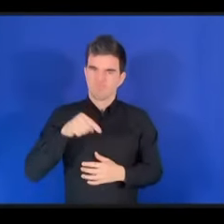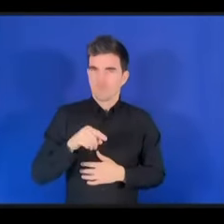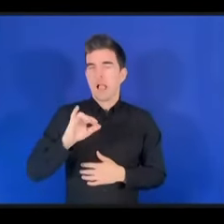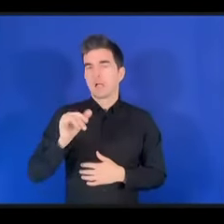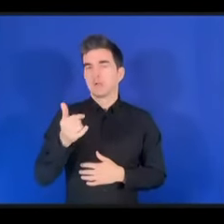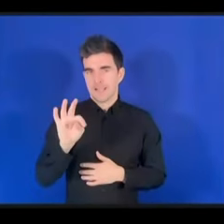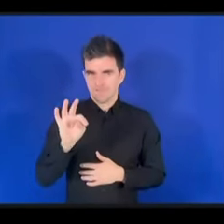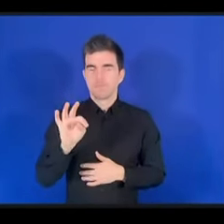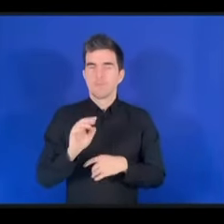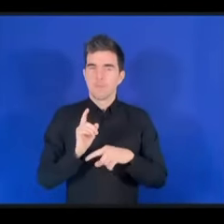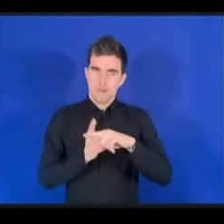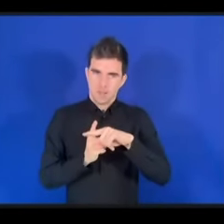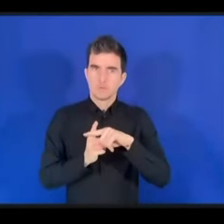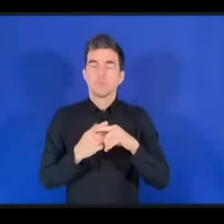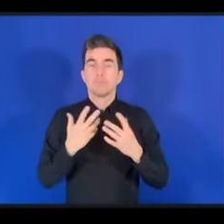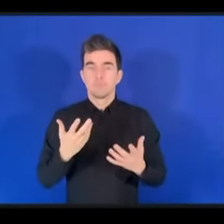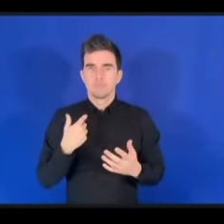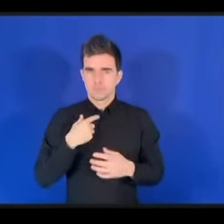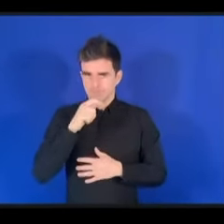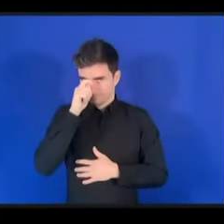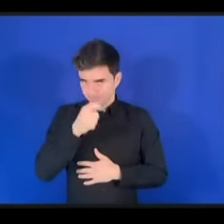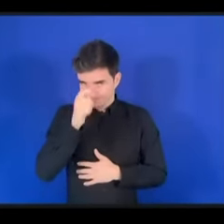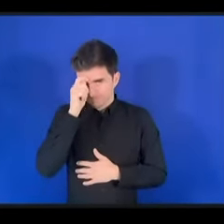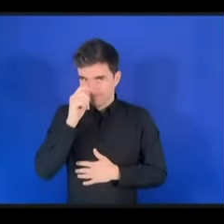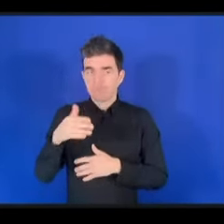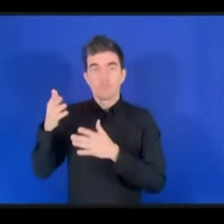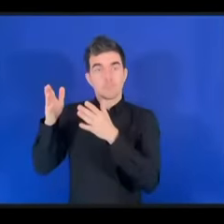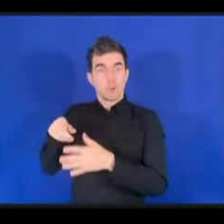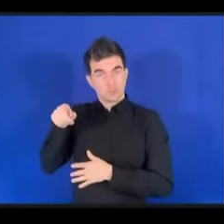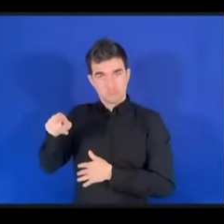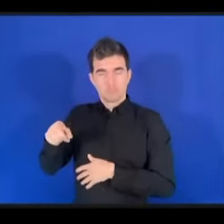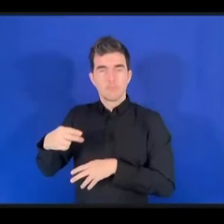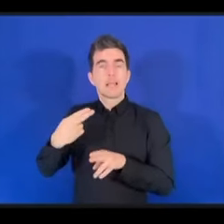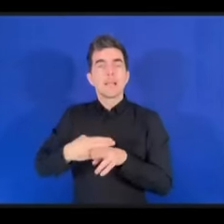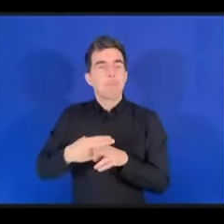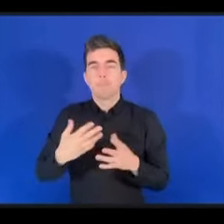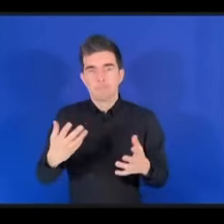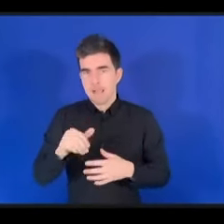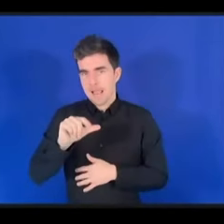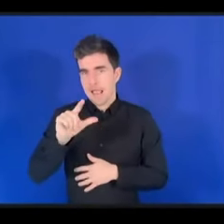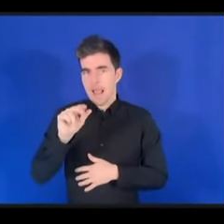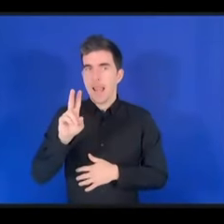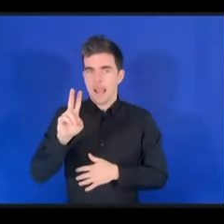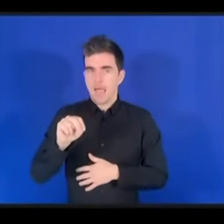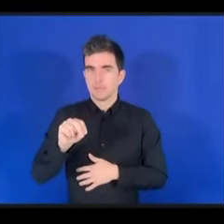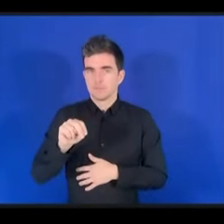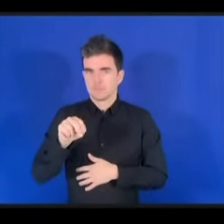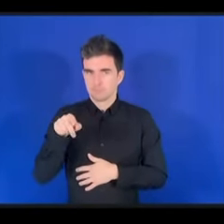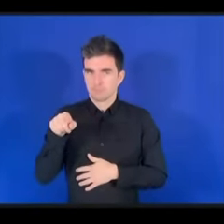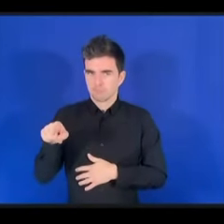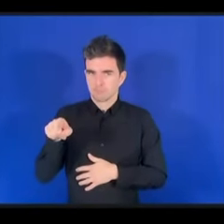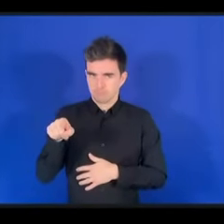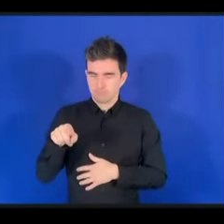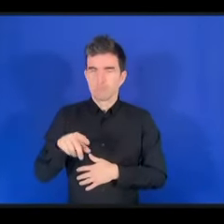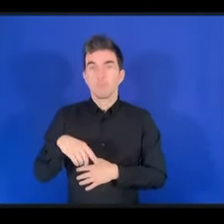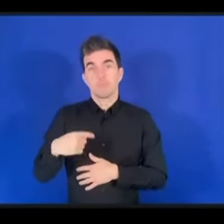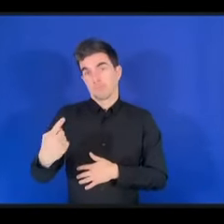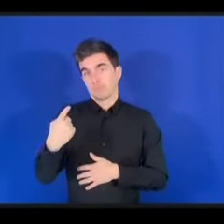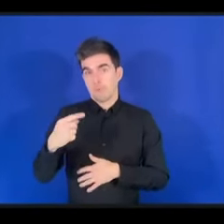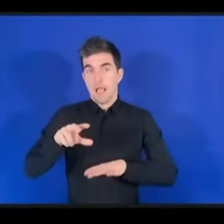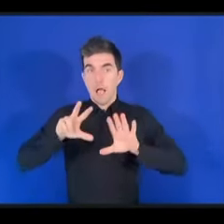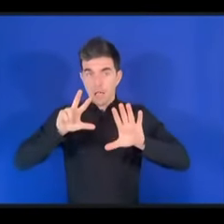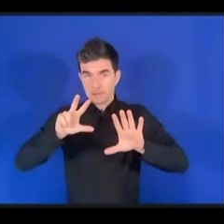Emptage conceived of and implemented Archie, the world's first internet search engine. In doing so, he